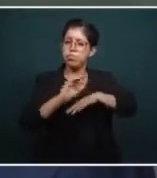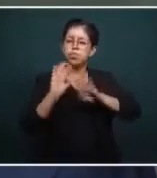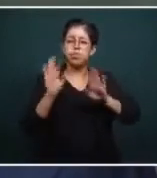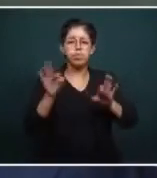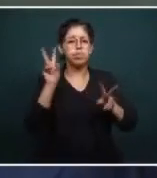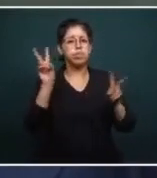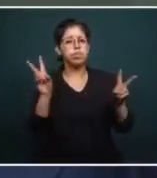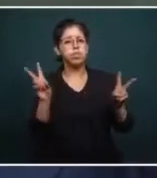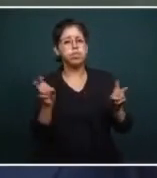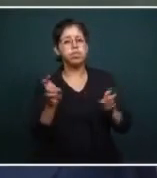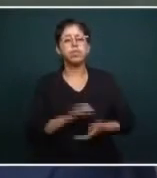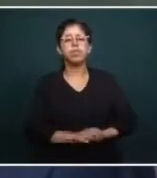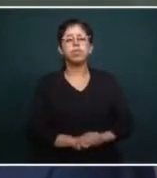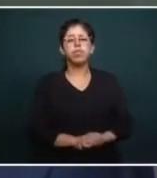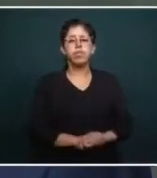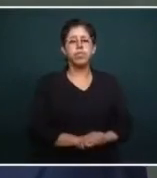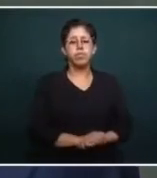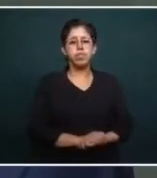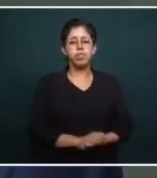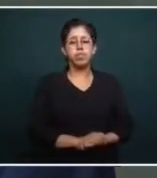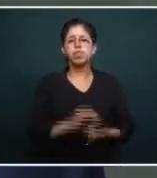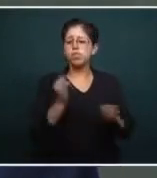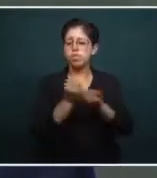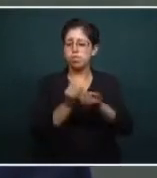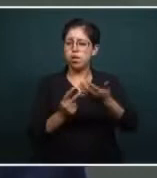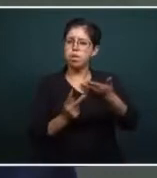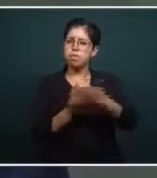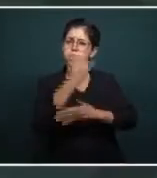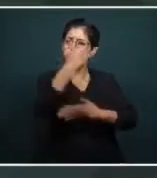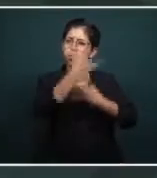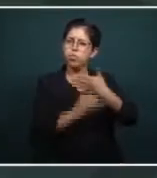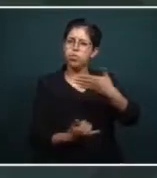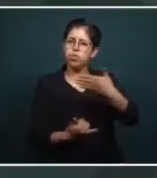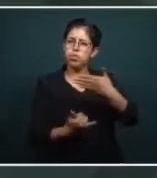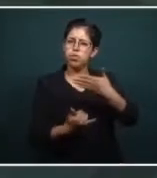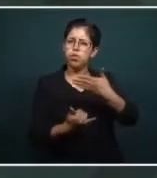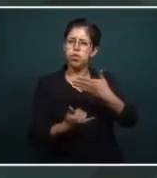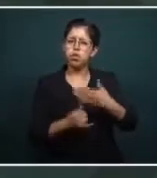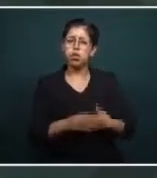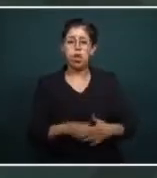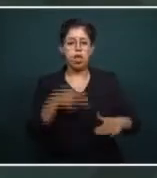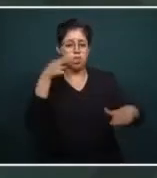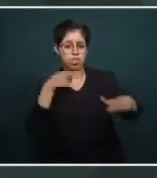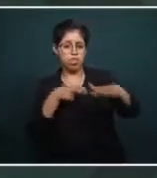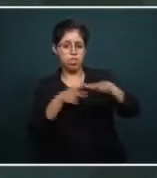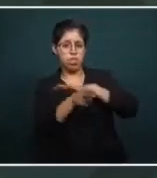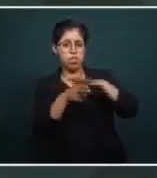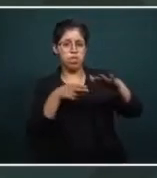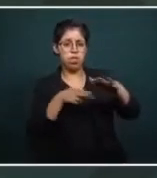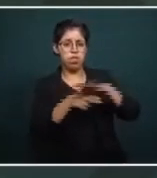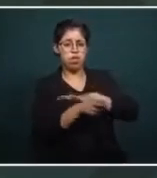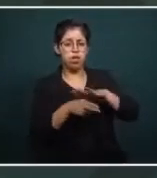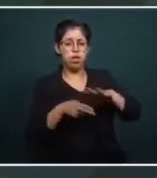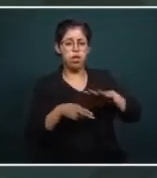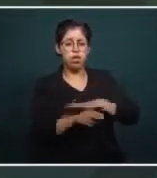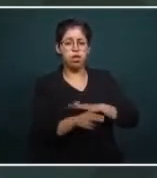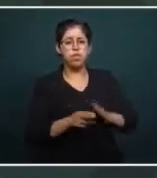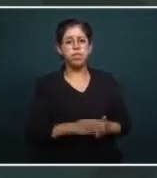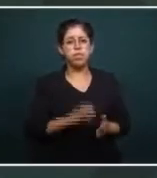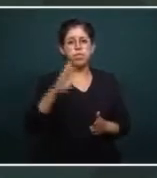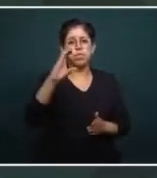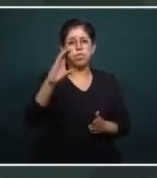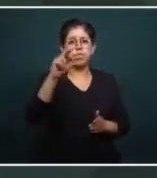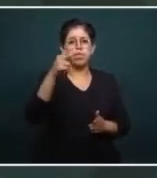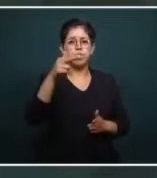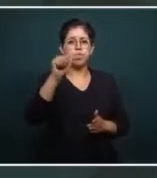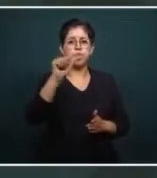train tratando el proyecto and with the project de of Metro a Chalco.